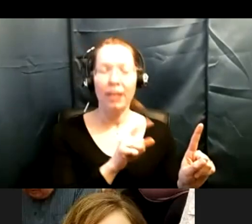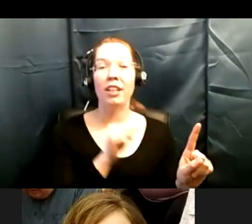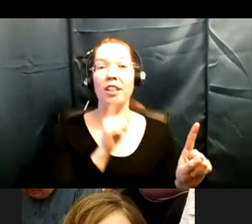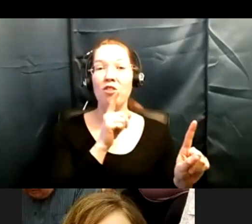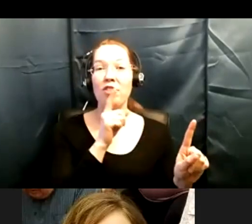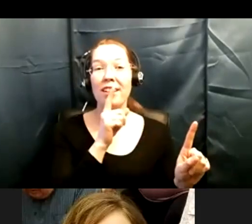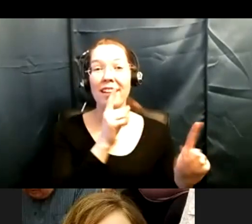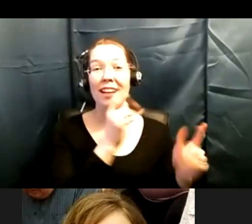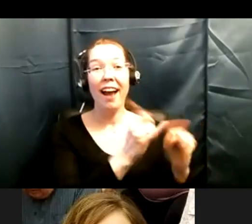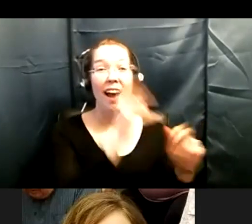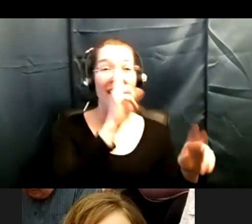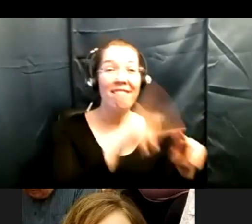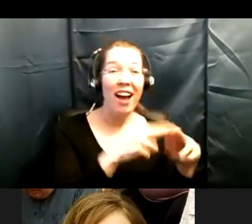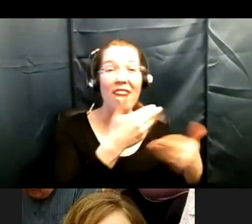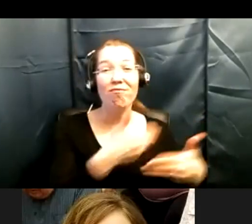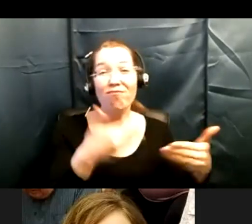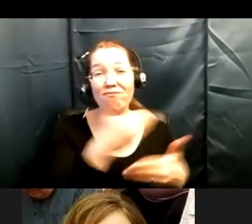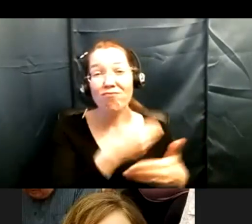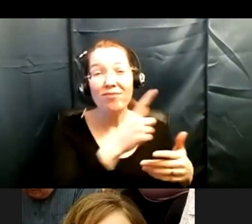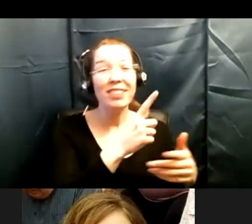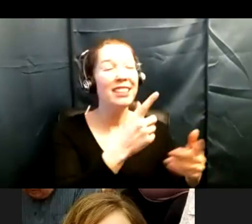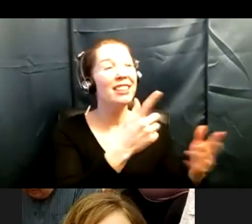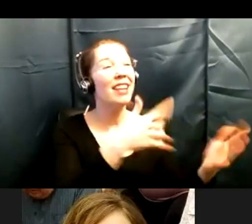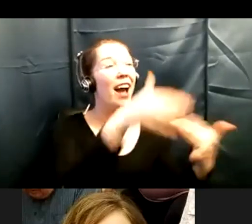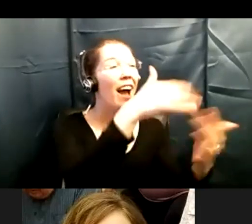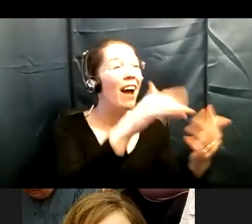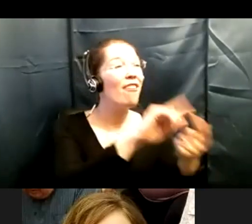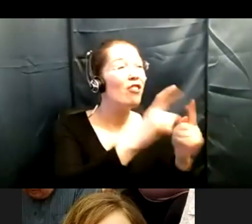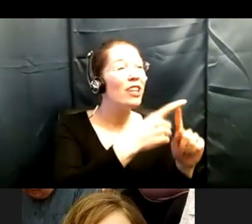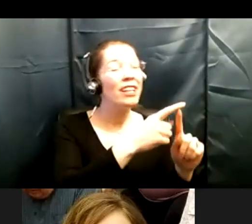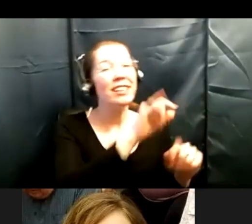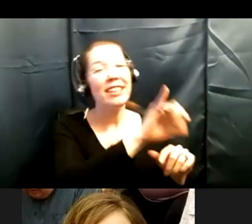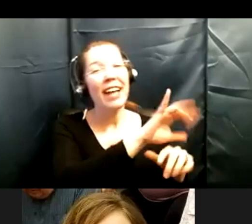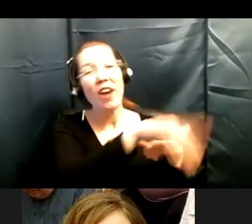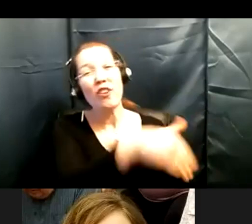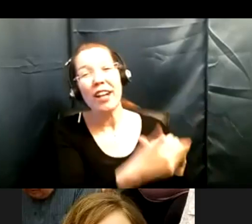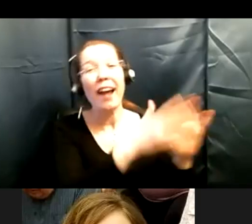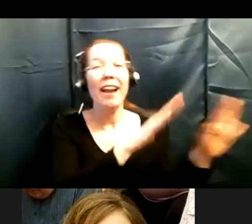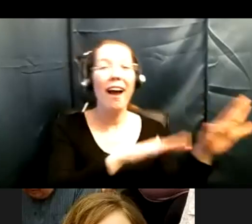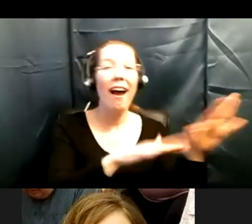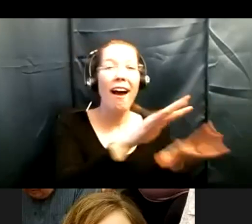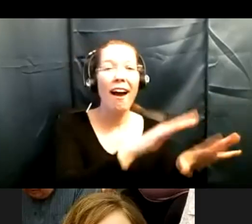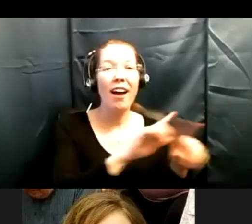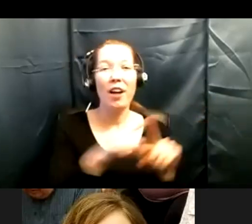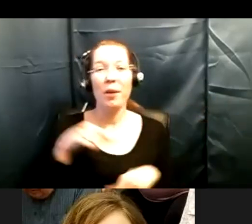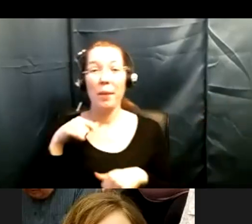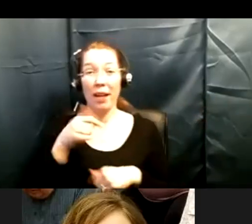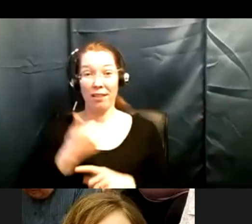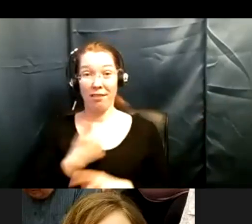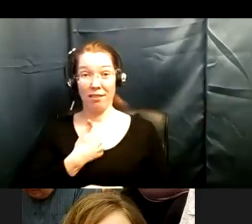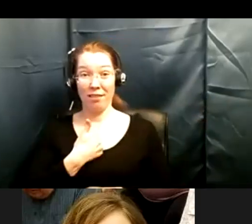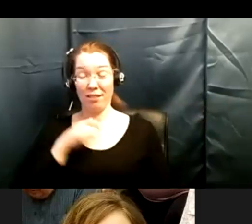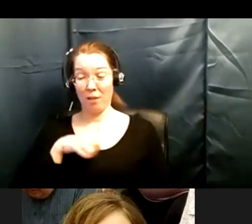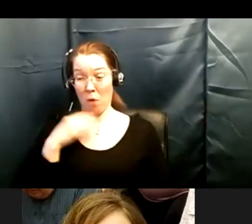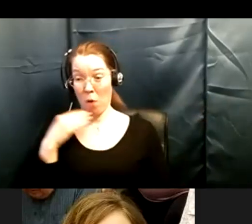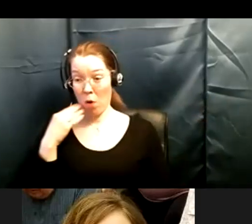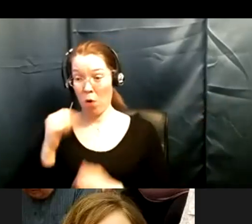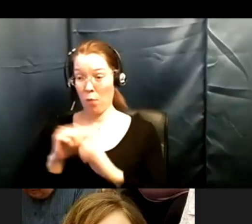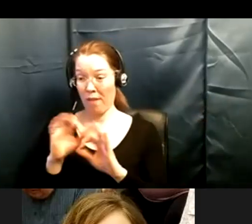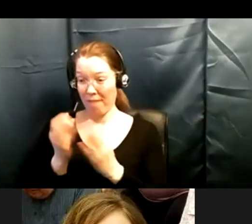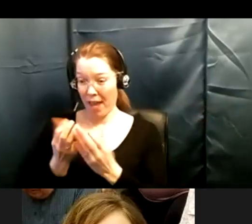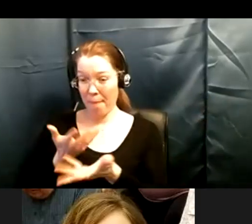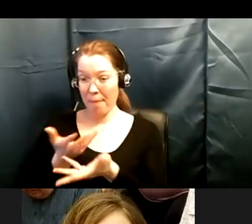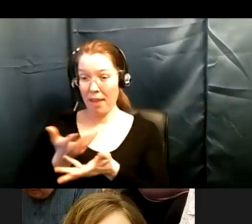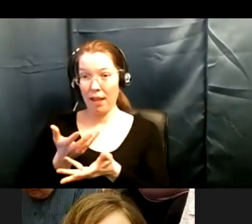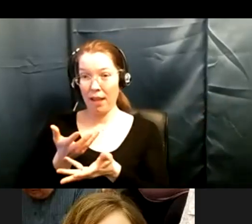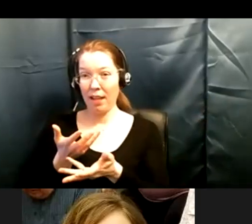own. You see having friends over, staying all night, but you're at home and you're with family, and